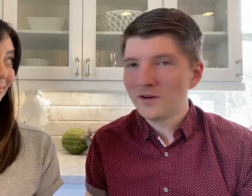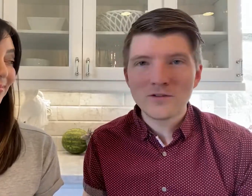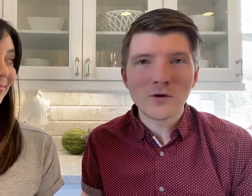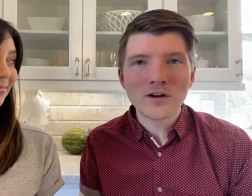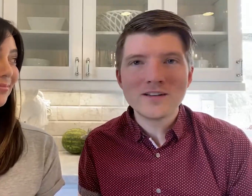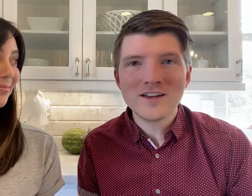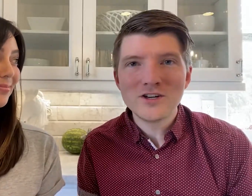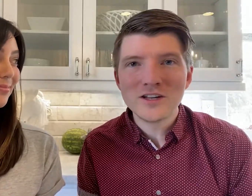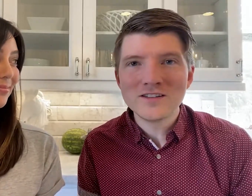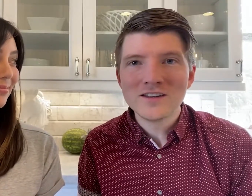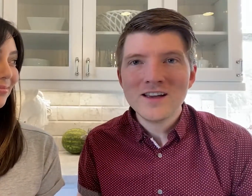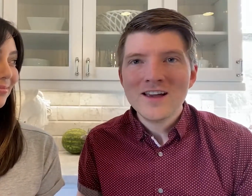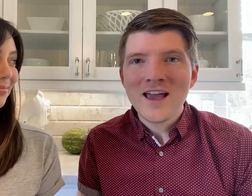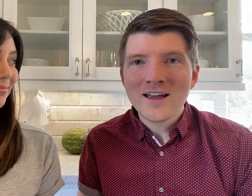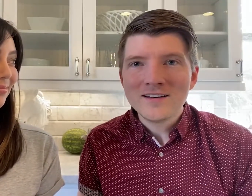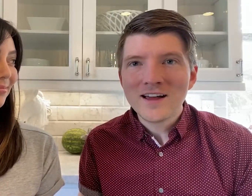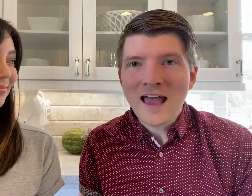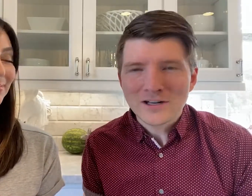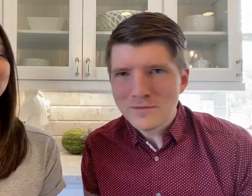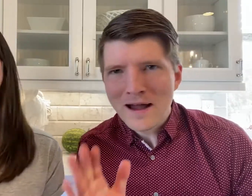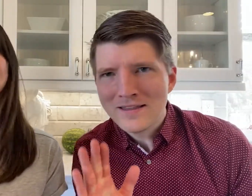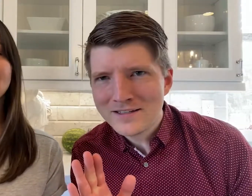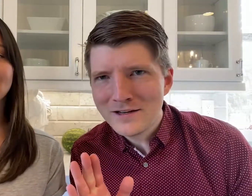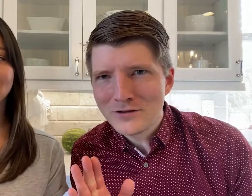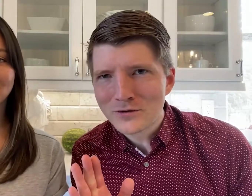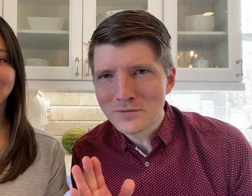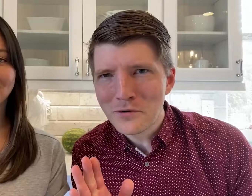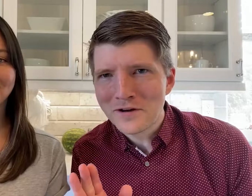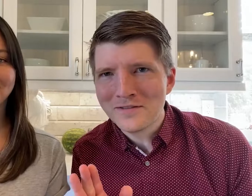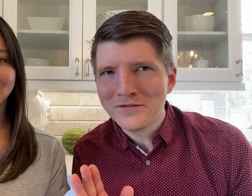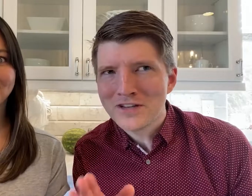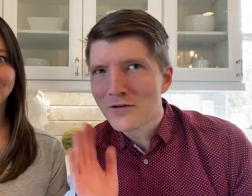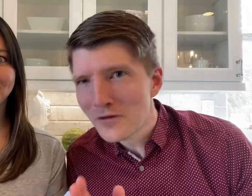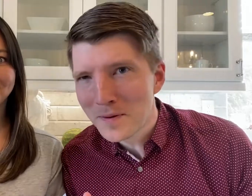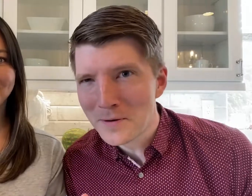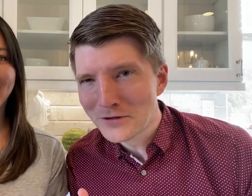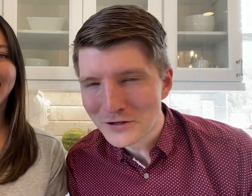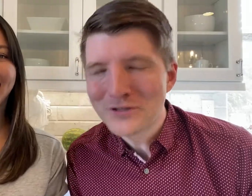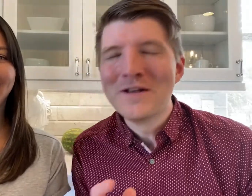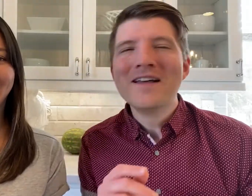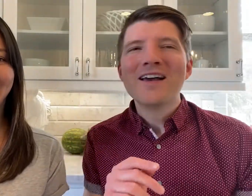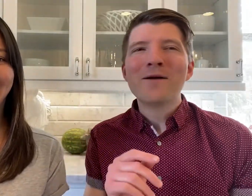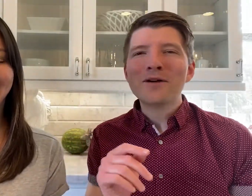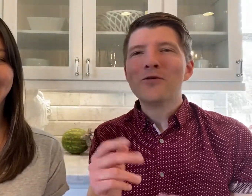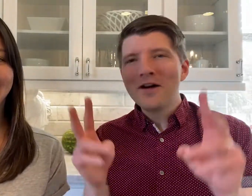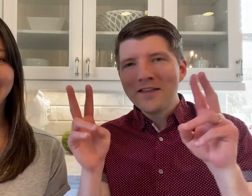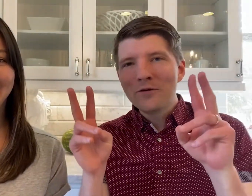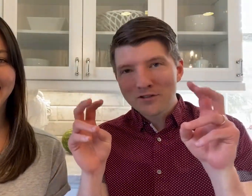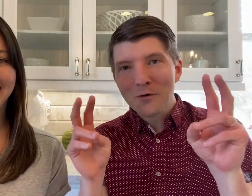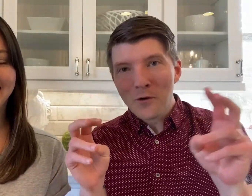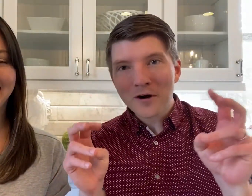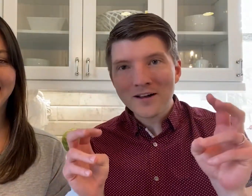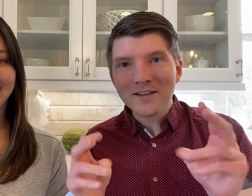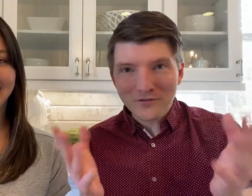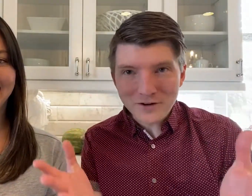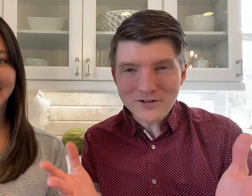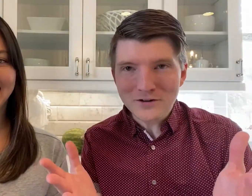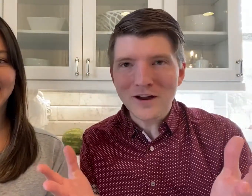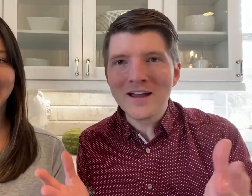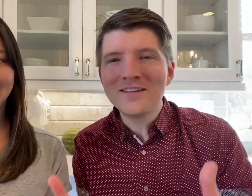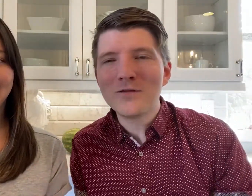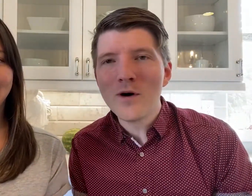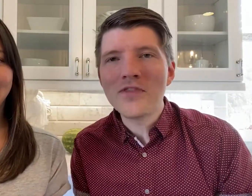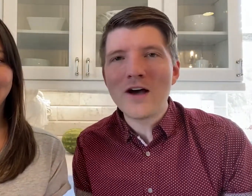proposals from different organizations. And actually, behind the scenes, we're supporting several of the proposals. But the one that was awarded the